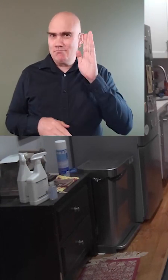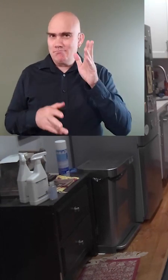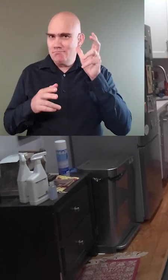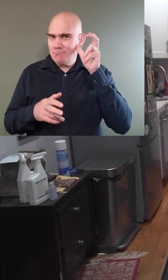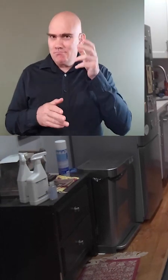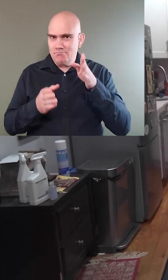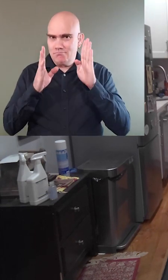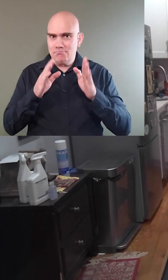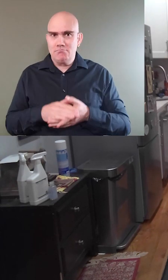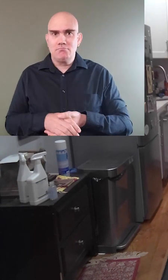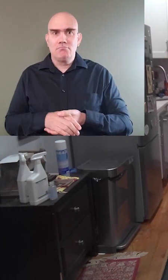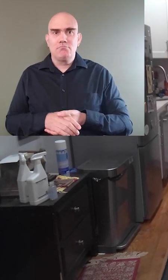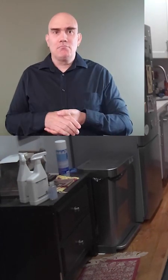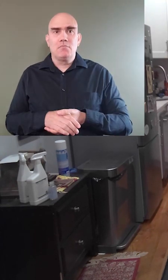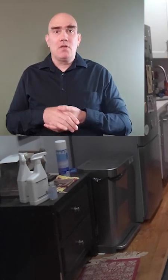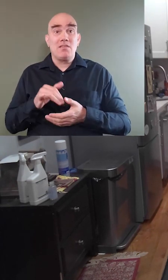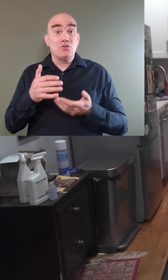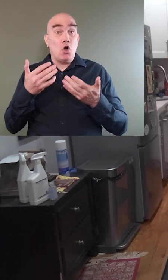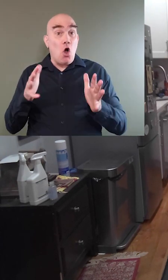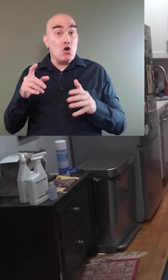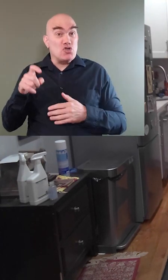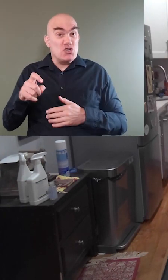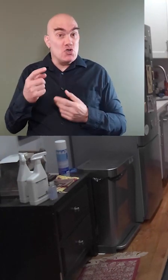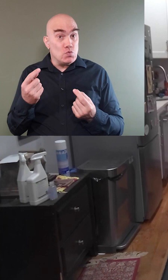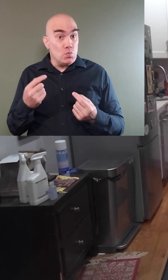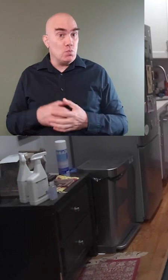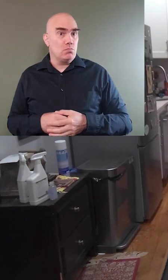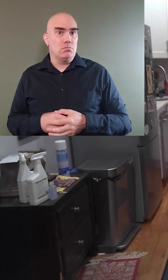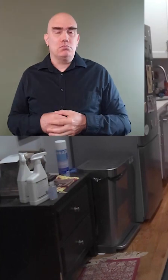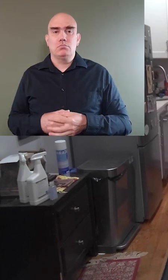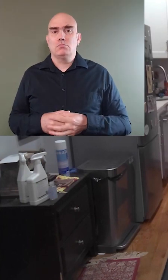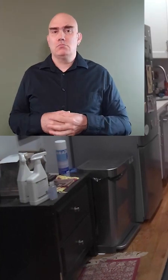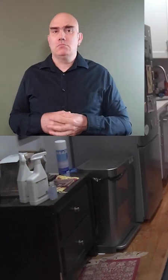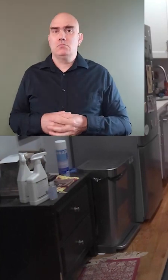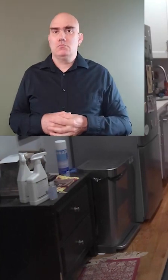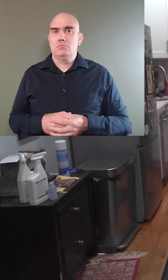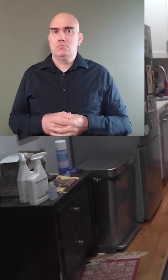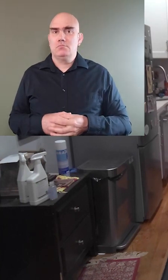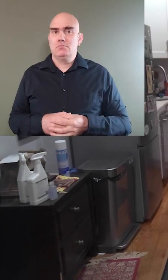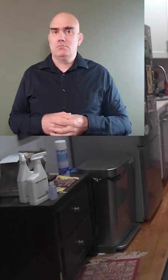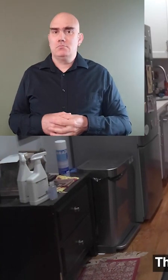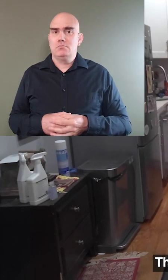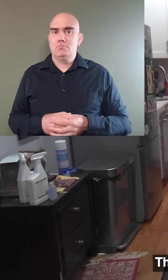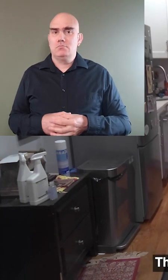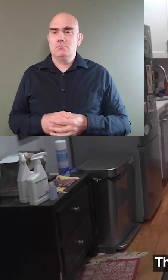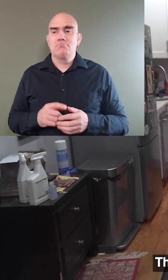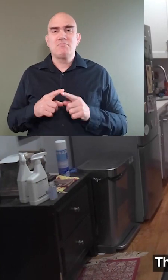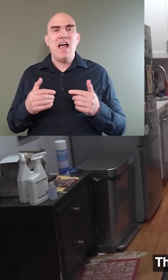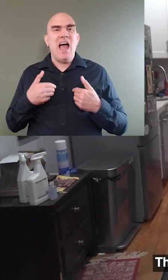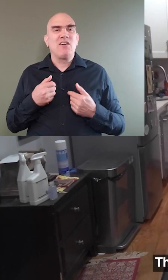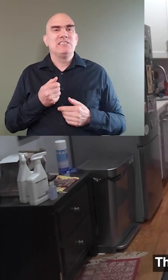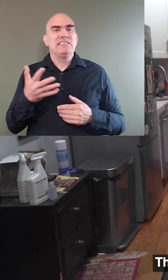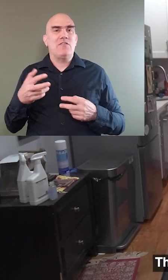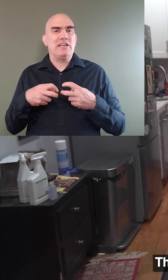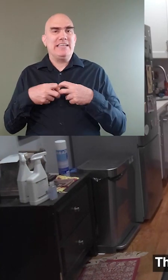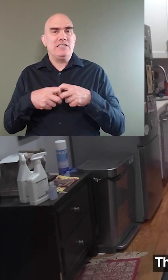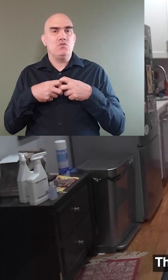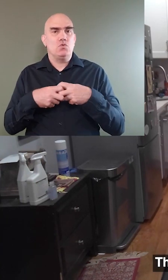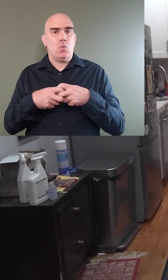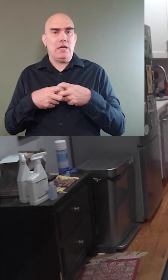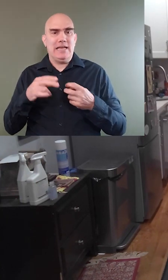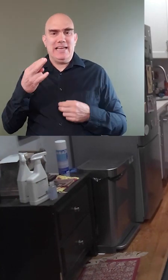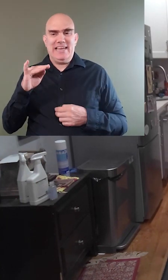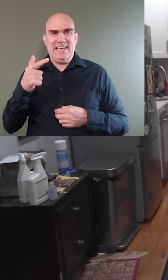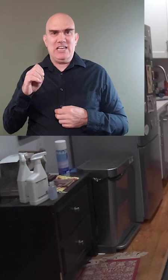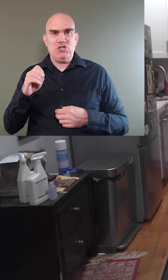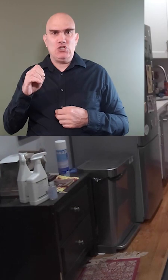ear open for this, that's all it ought to do. There's several hinge joints